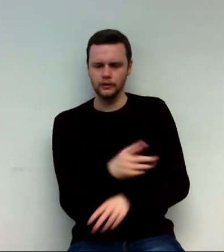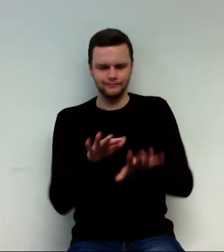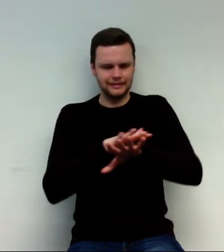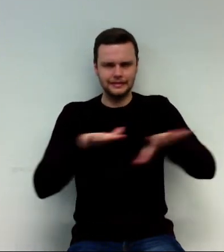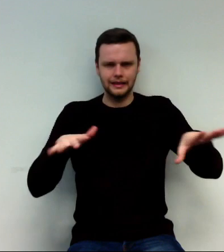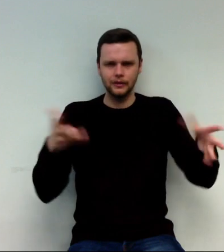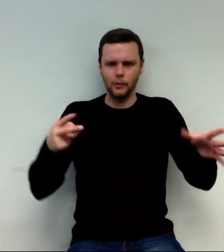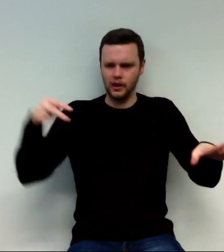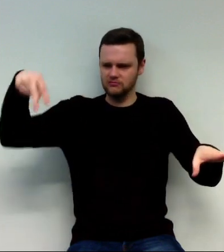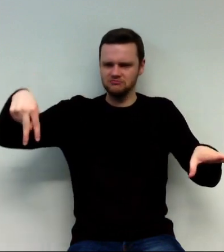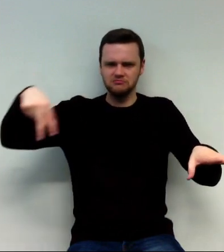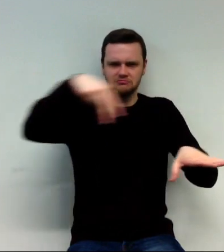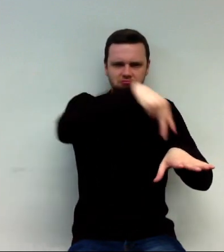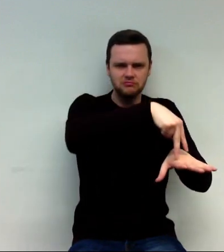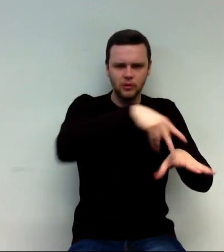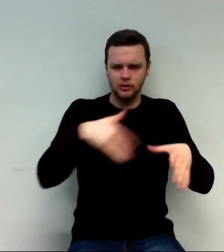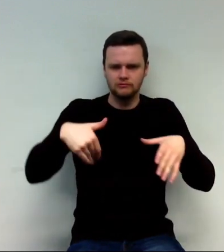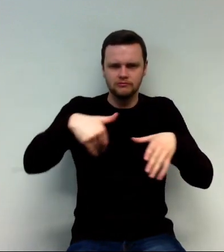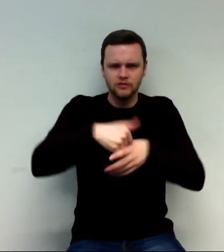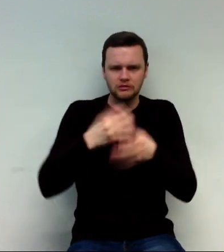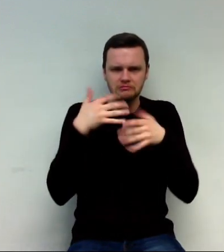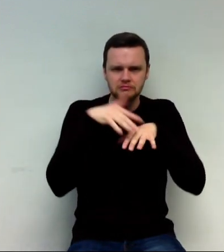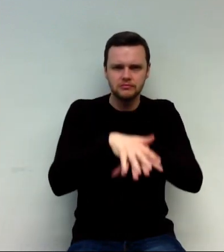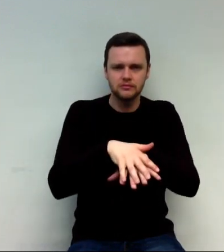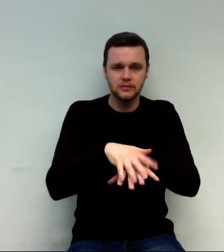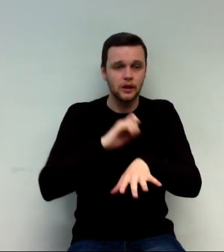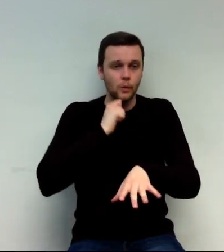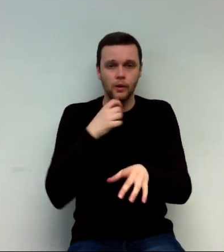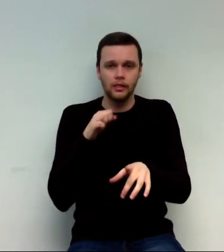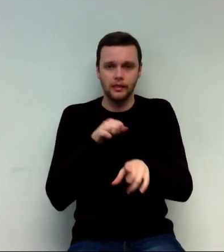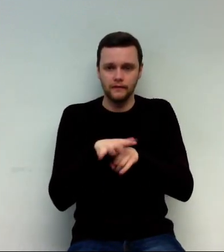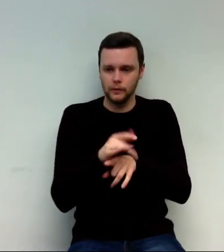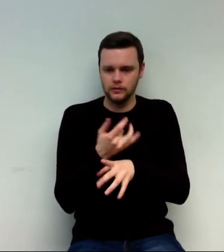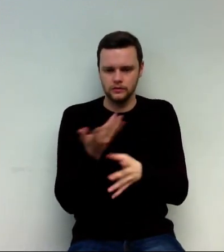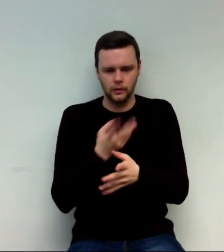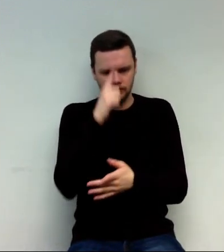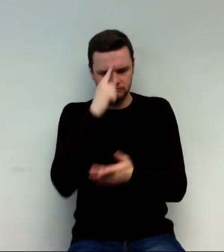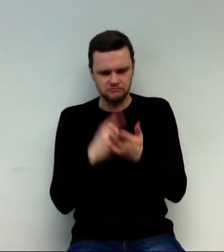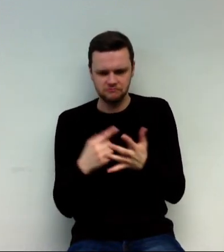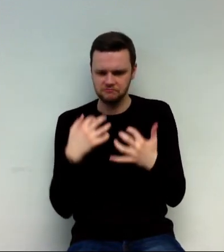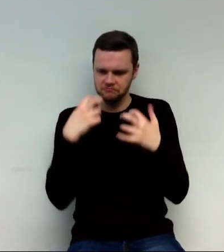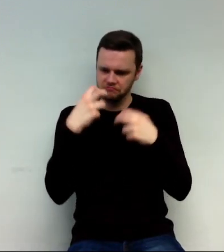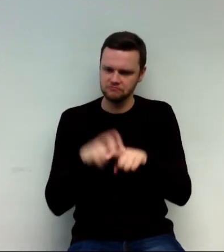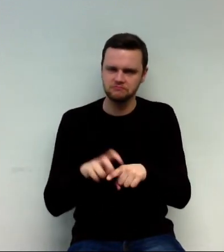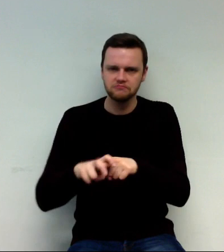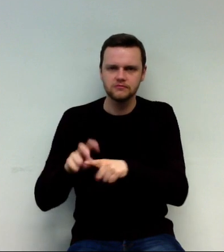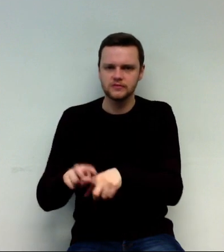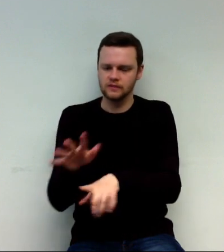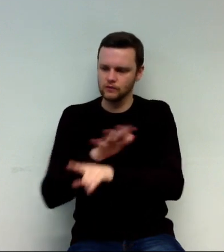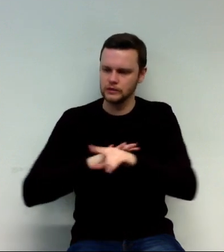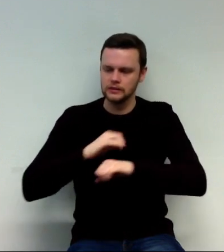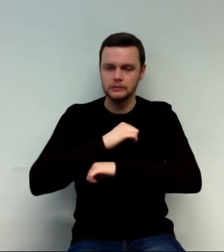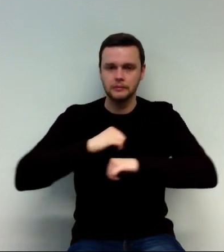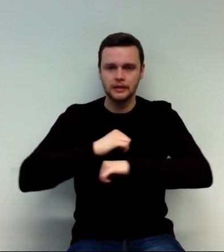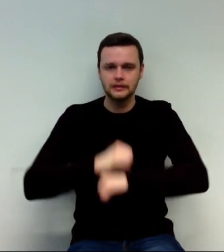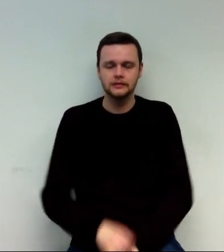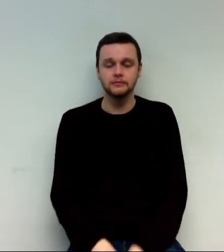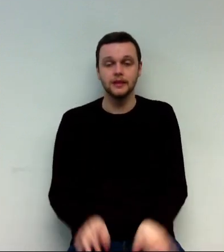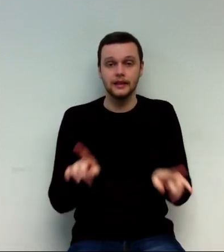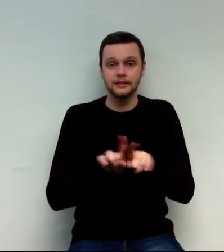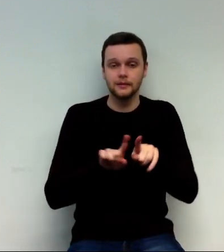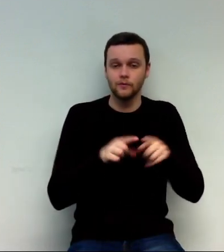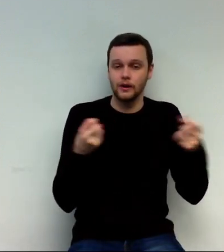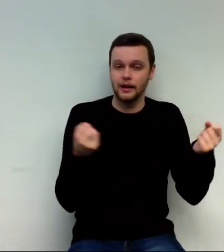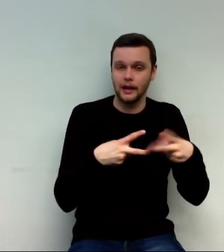to be standing, or if they're part of the action, because that's going to influence where they're going to sit in the space. If it's captioning, again, people are going to want to